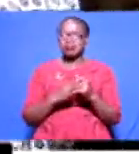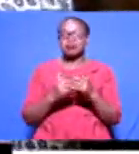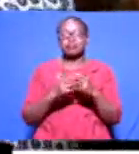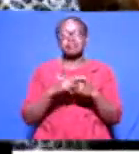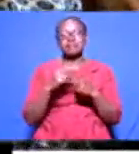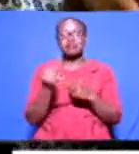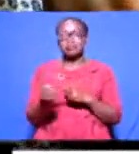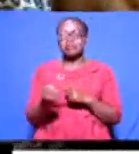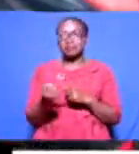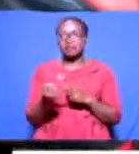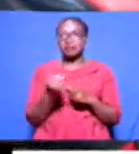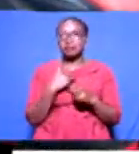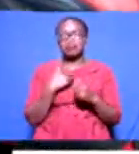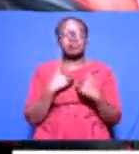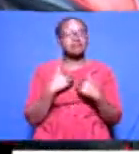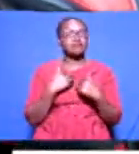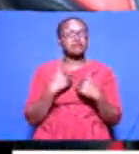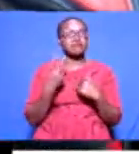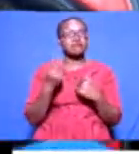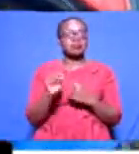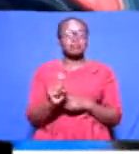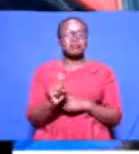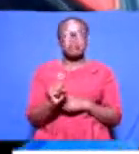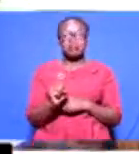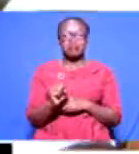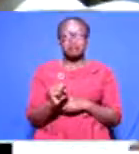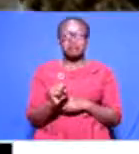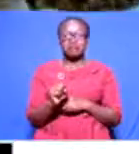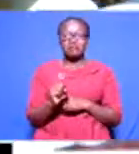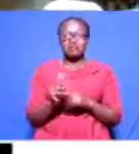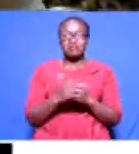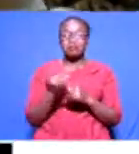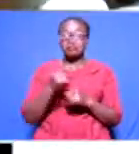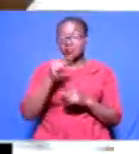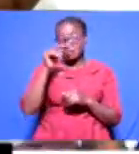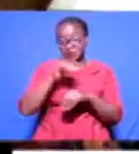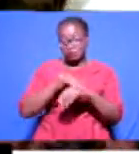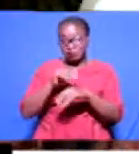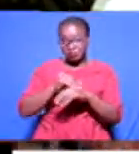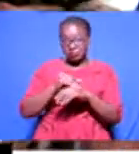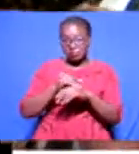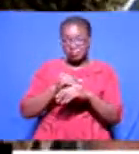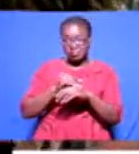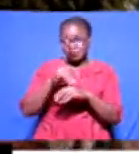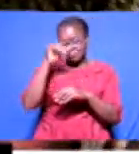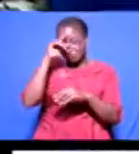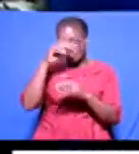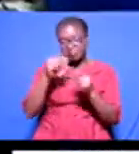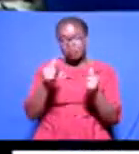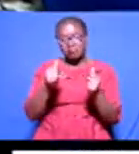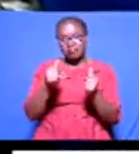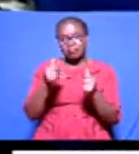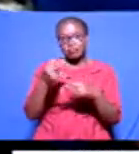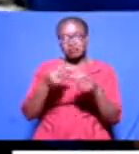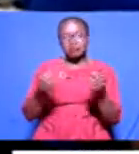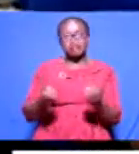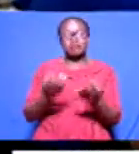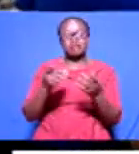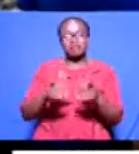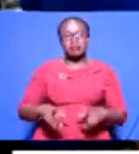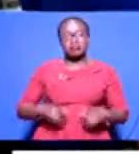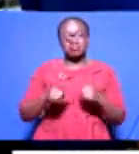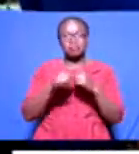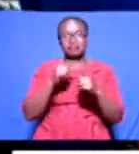2875 na mimi niko na 25. The only call for Kagea is to the government to address the high cost of living. Kisha enda kulipa fees, hata kama